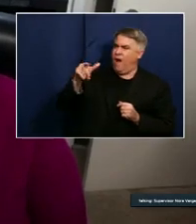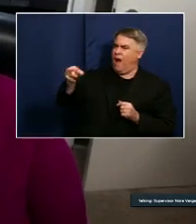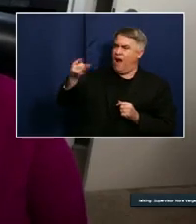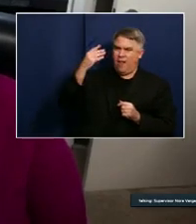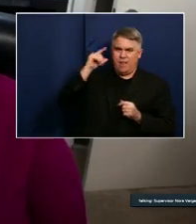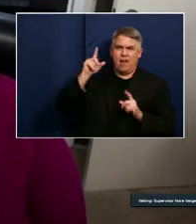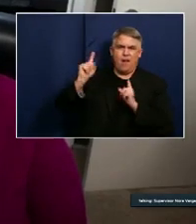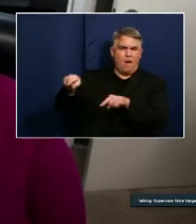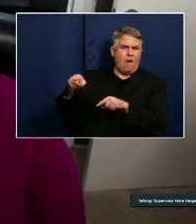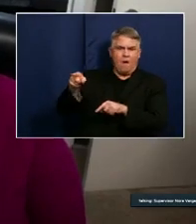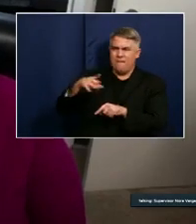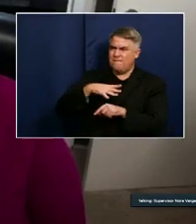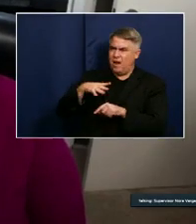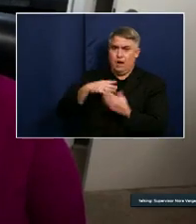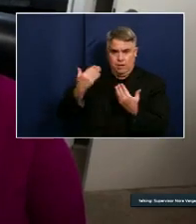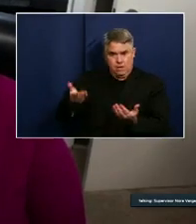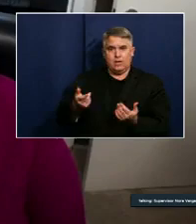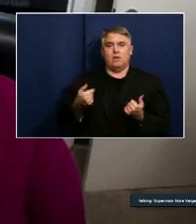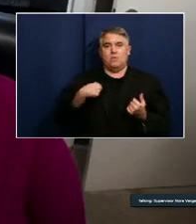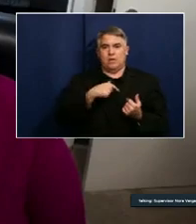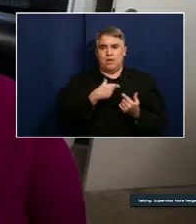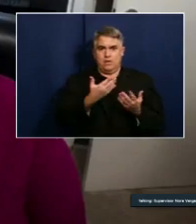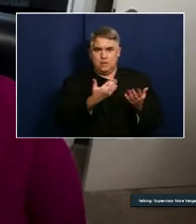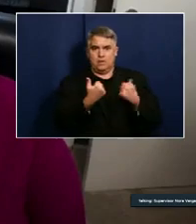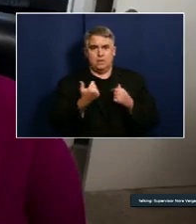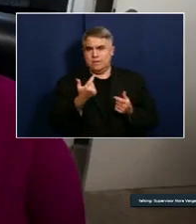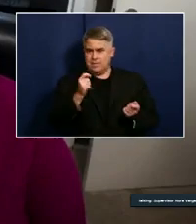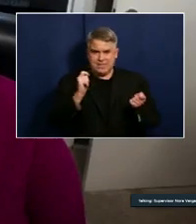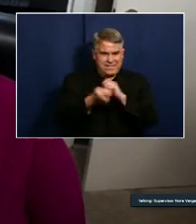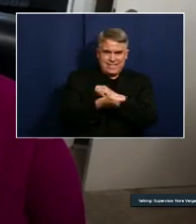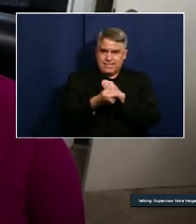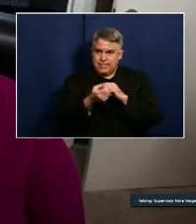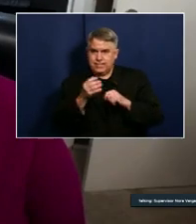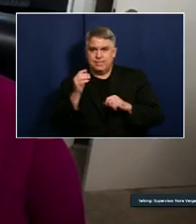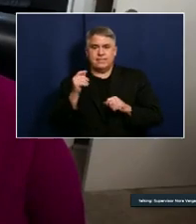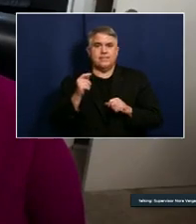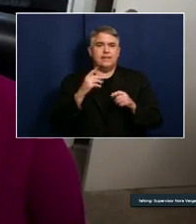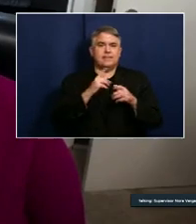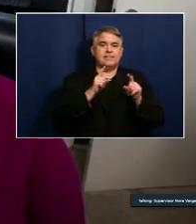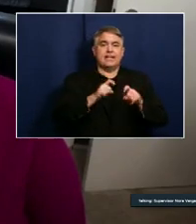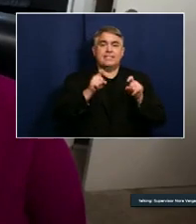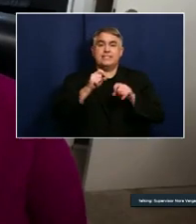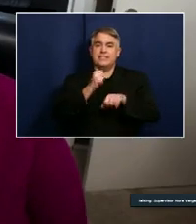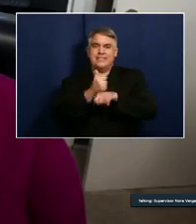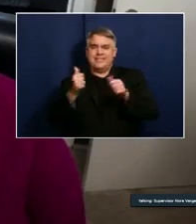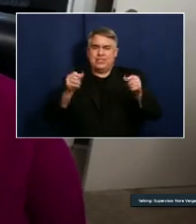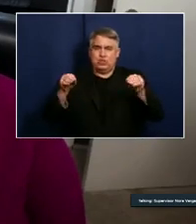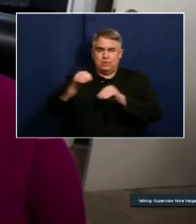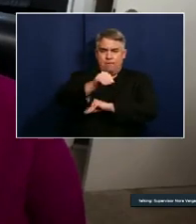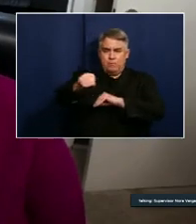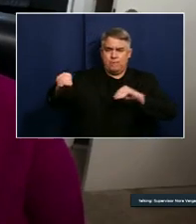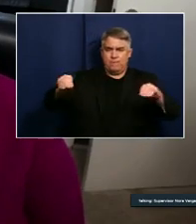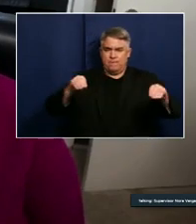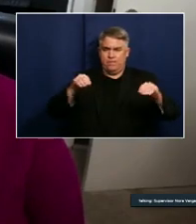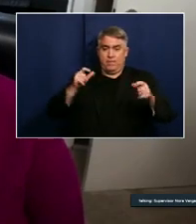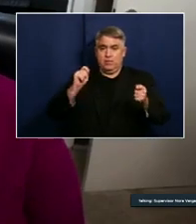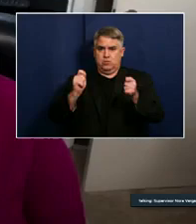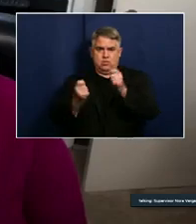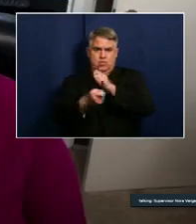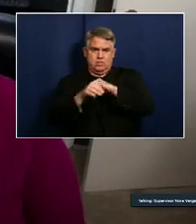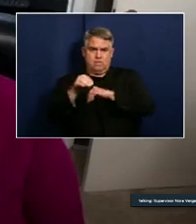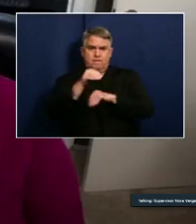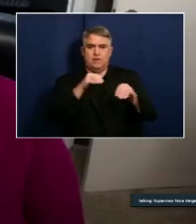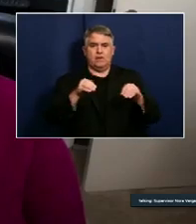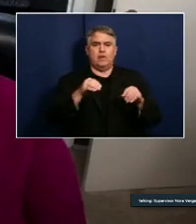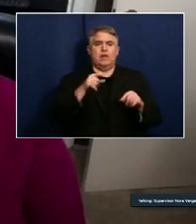we've been able to transform some of our testing sites, like the Tubman Chavez Community Center, to also not only be able to